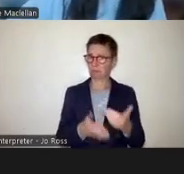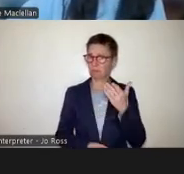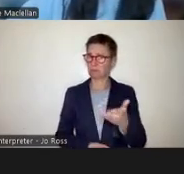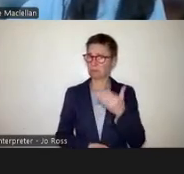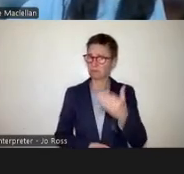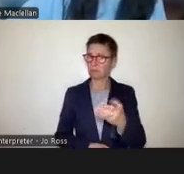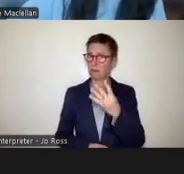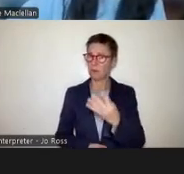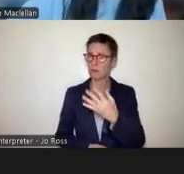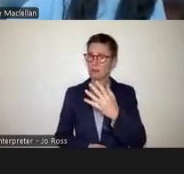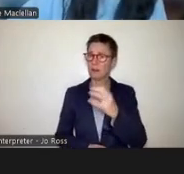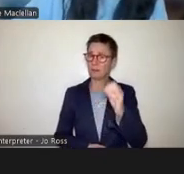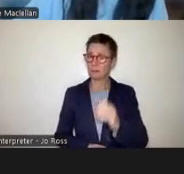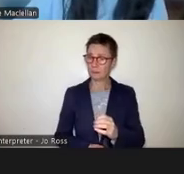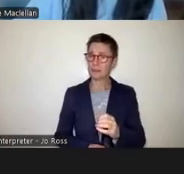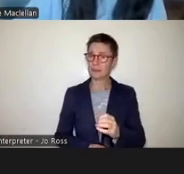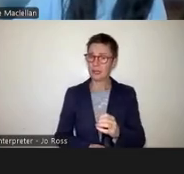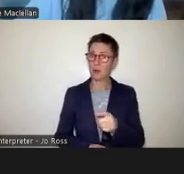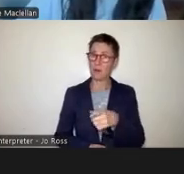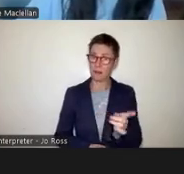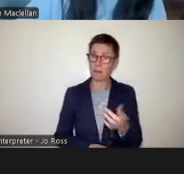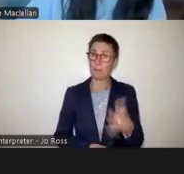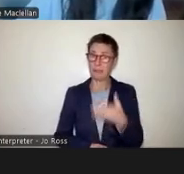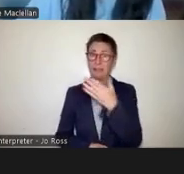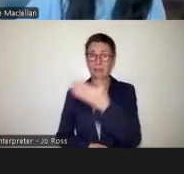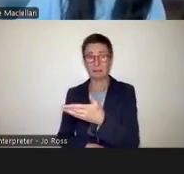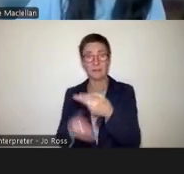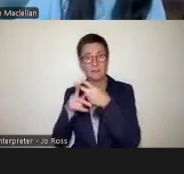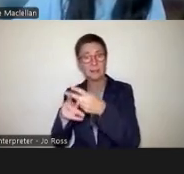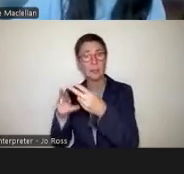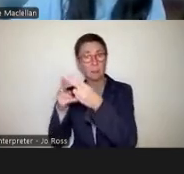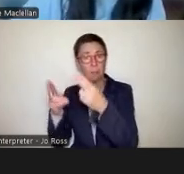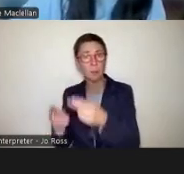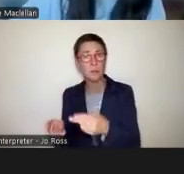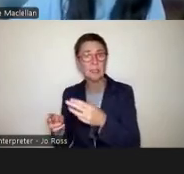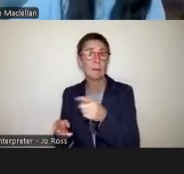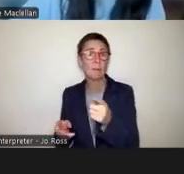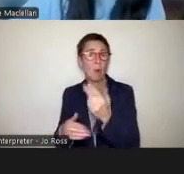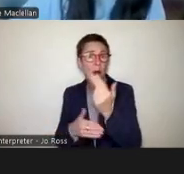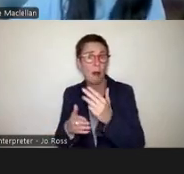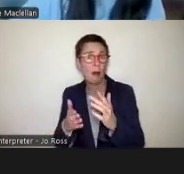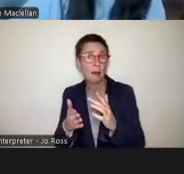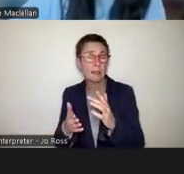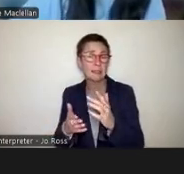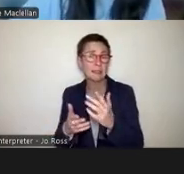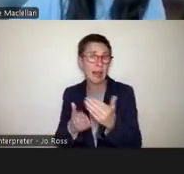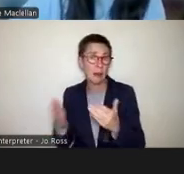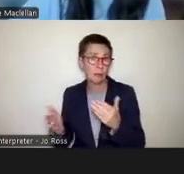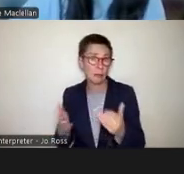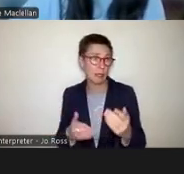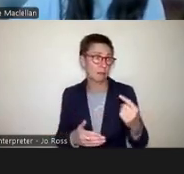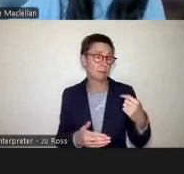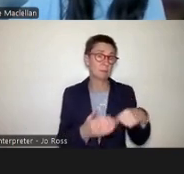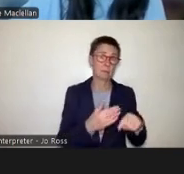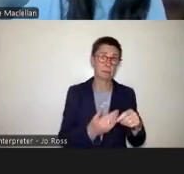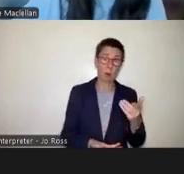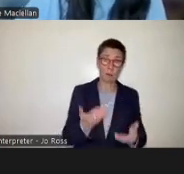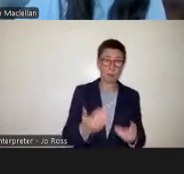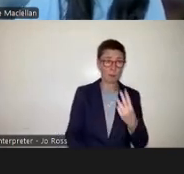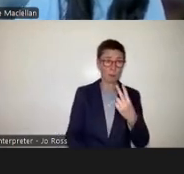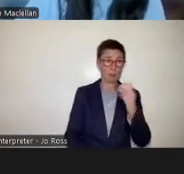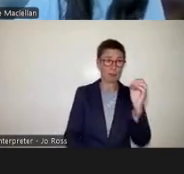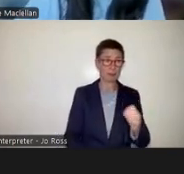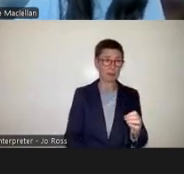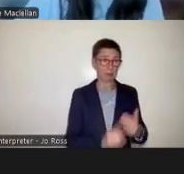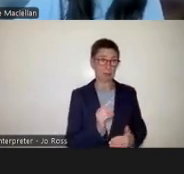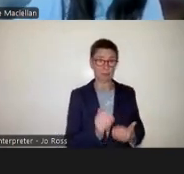45% of them have been to a museum or art gallery in the last year, compared to just 20% of people who have never